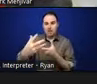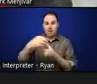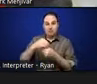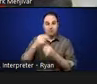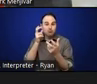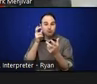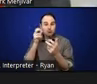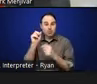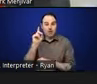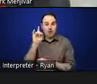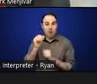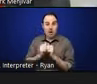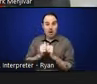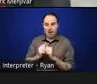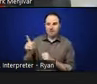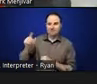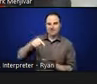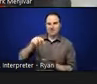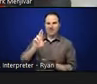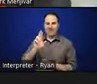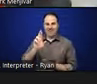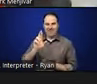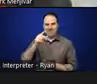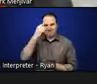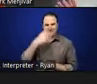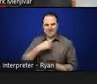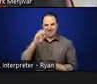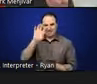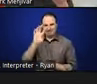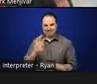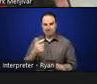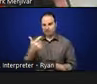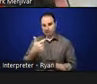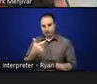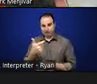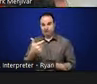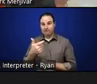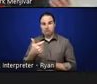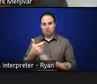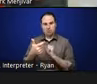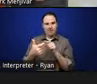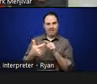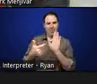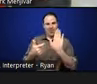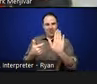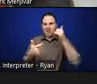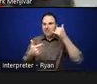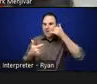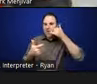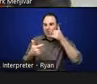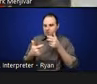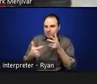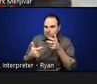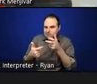through the QR code, right? And through them being taken to a page where they could listen to the audio on their own device in that space.